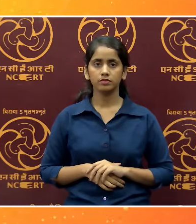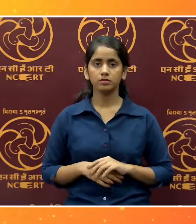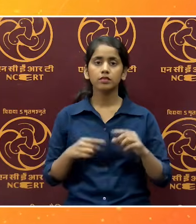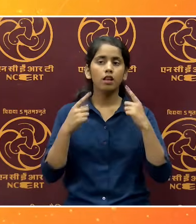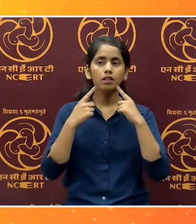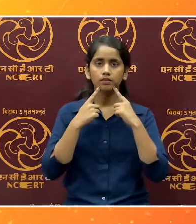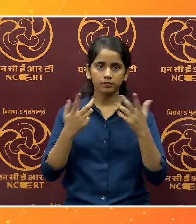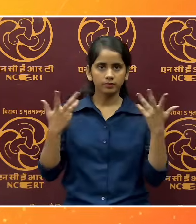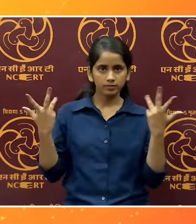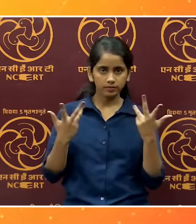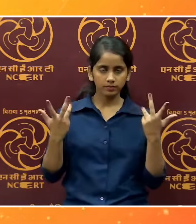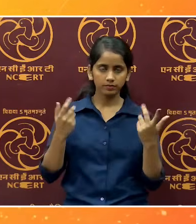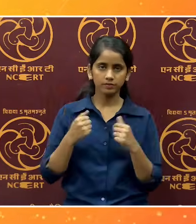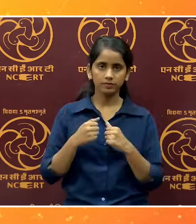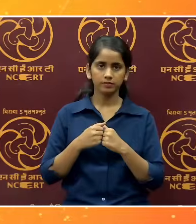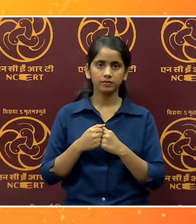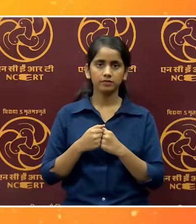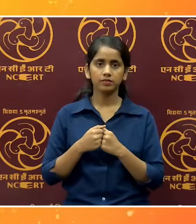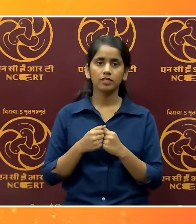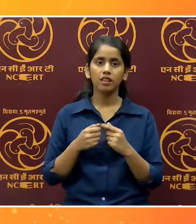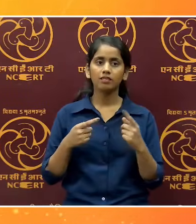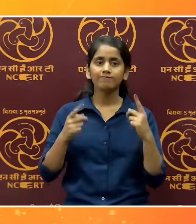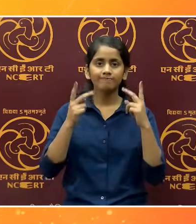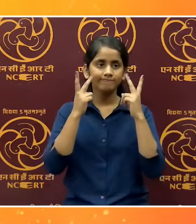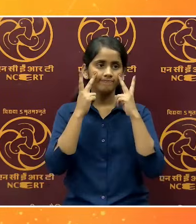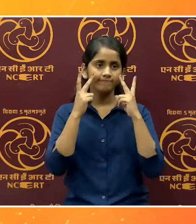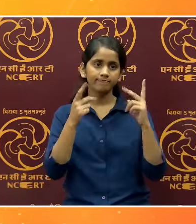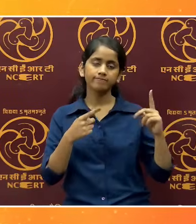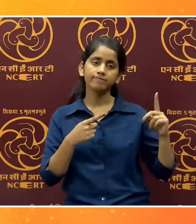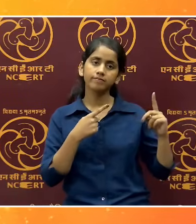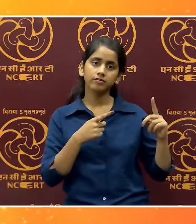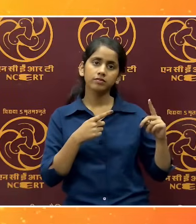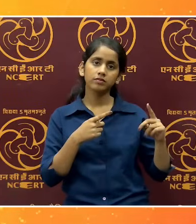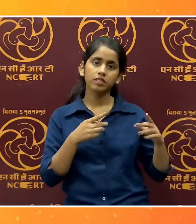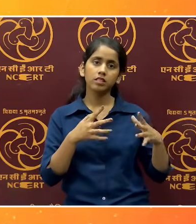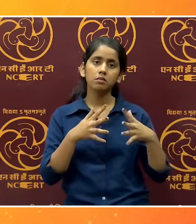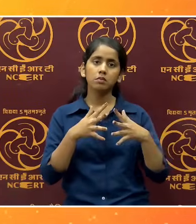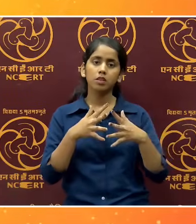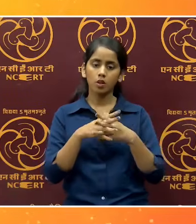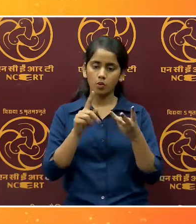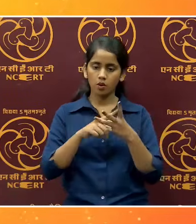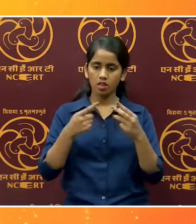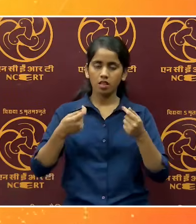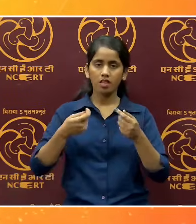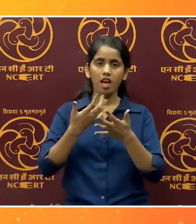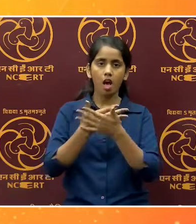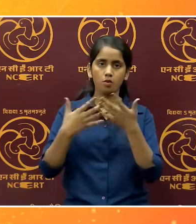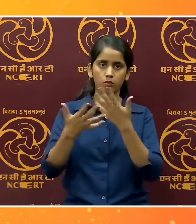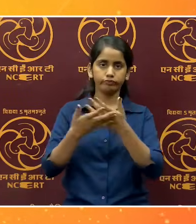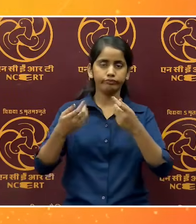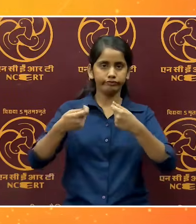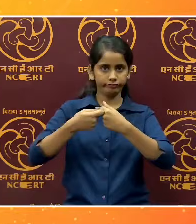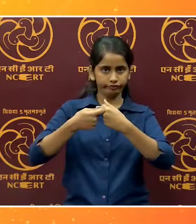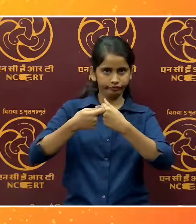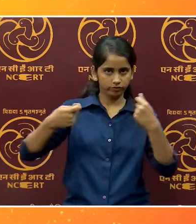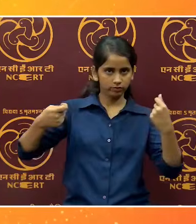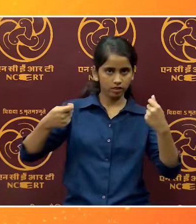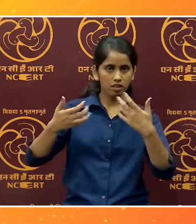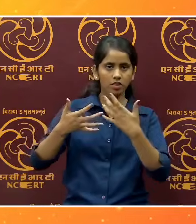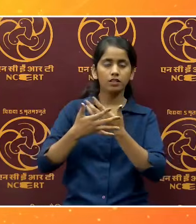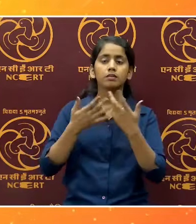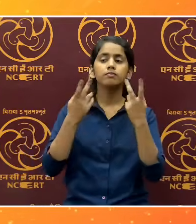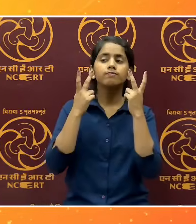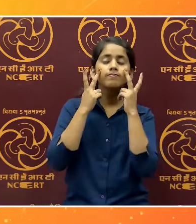So, children, here webbed feet, you just stretch your hand. When you stretch your hand and